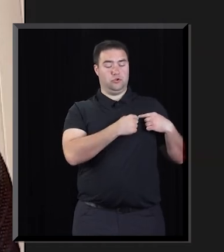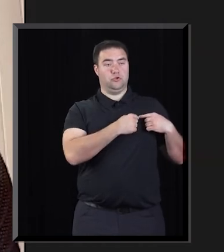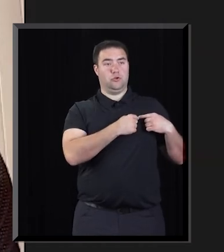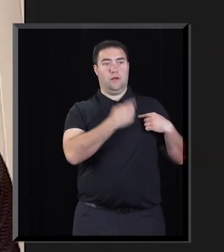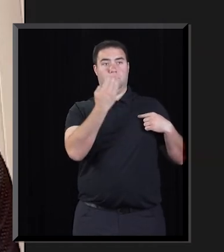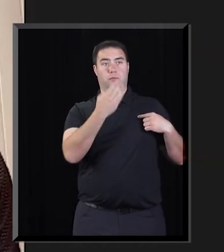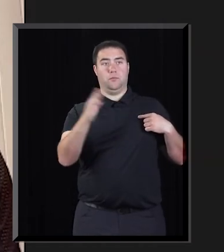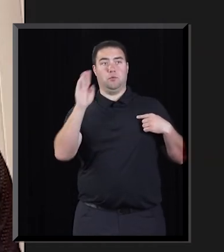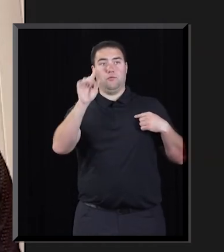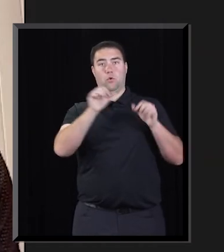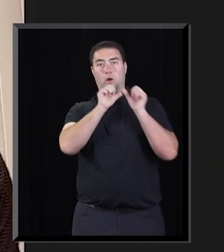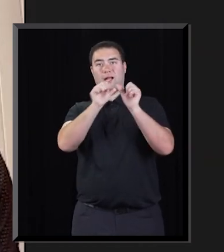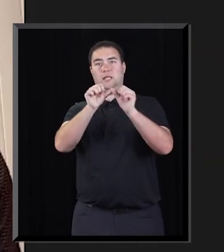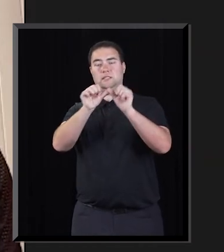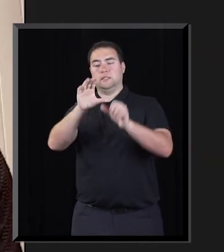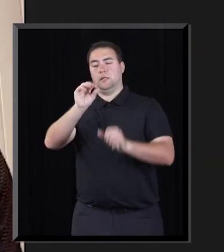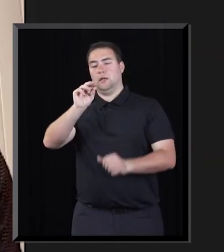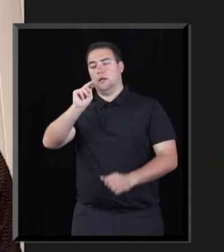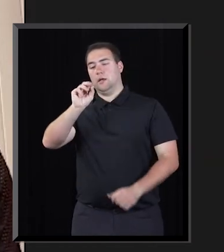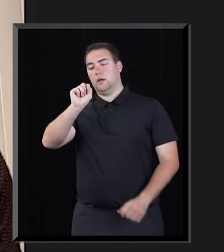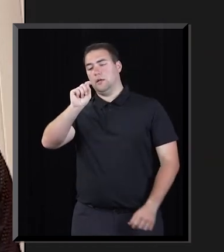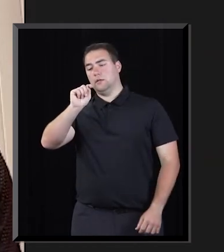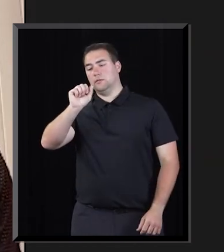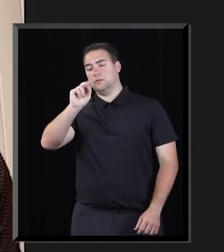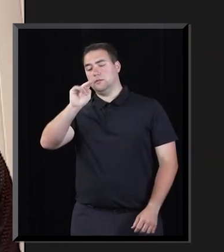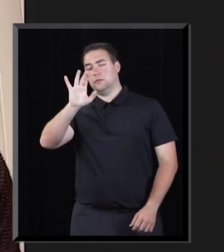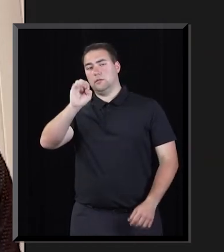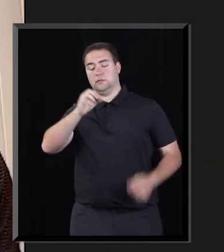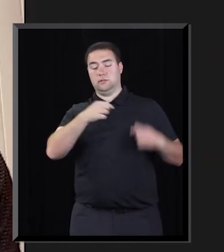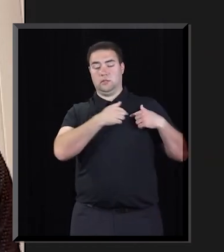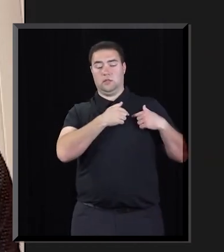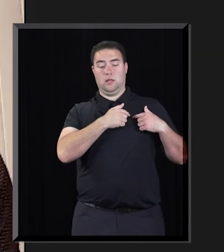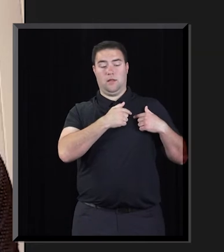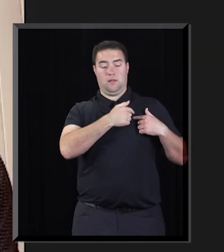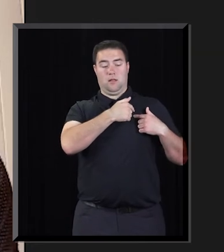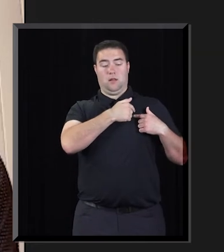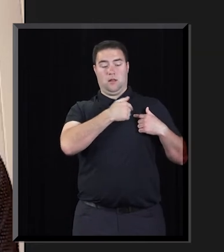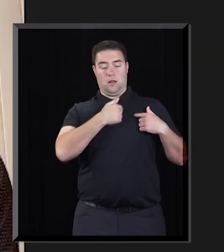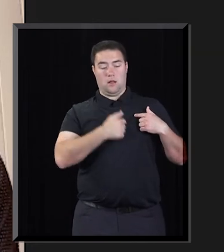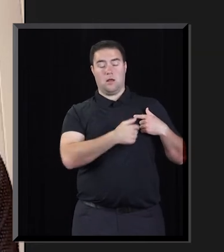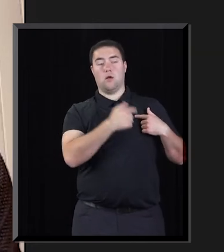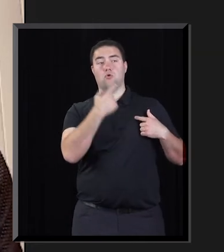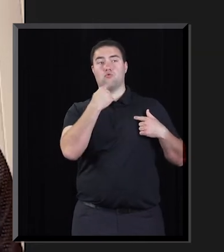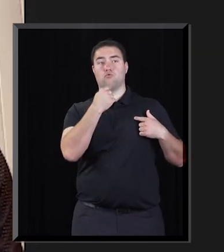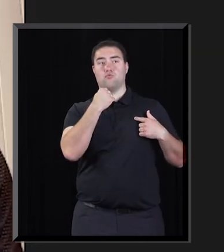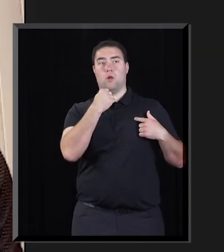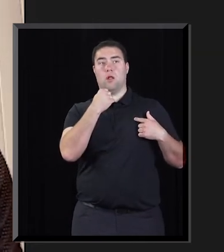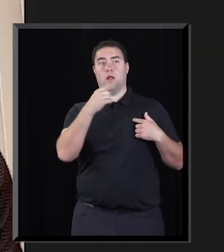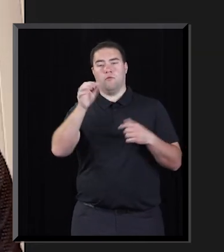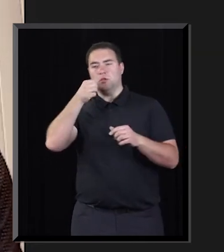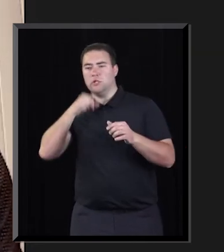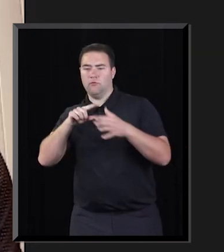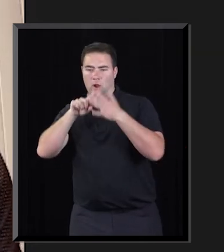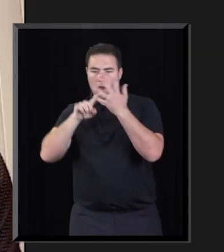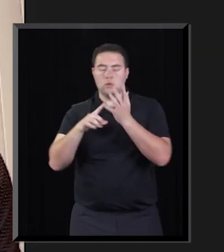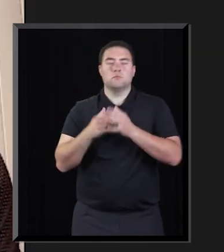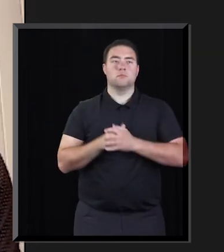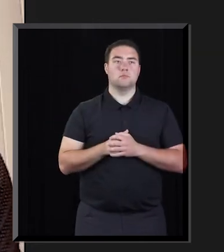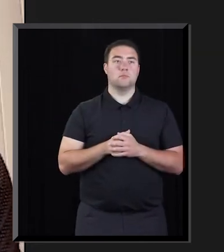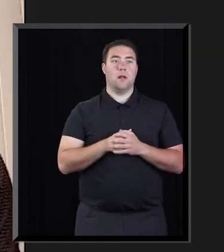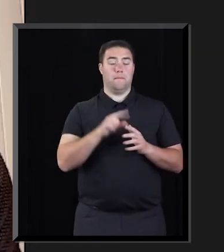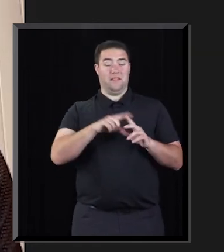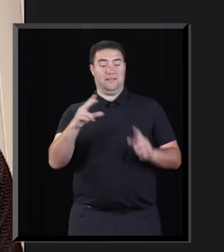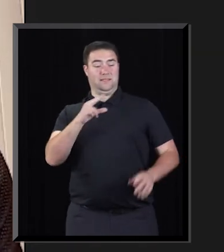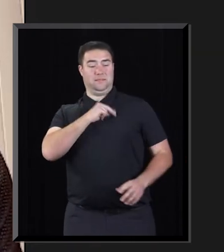blue for constancy and an outer band of red for mercy and relief of suffering. The nursing pin is a accompanying